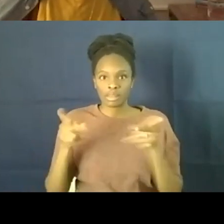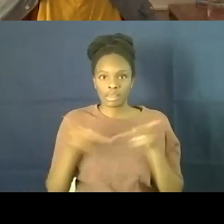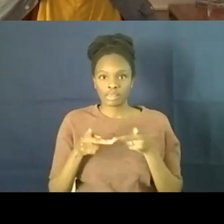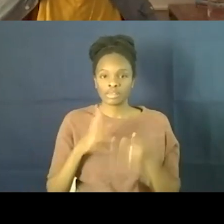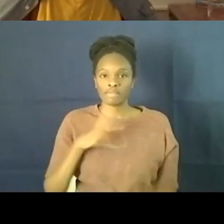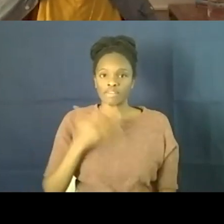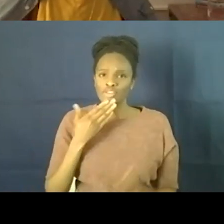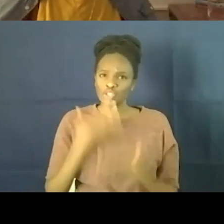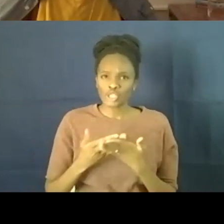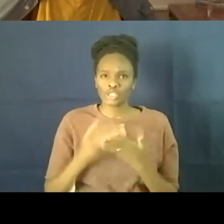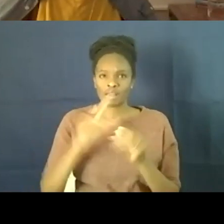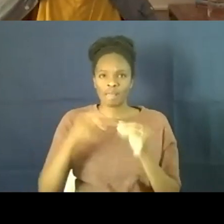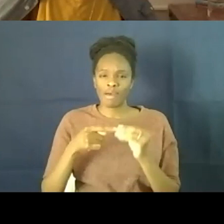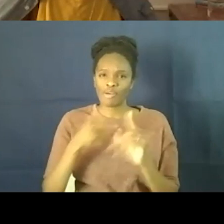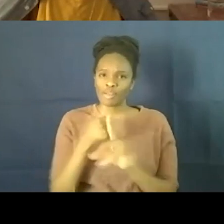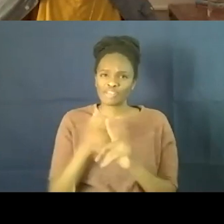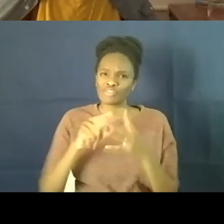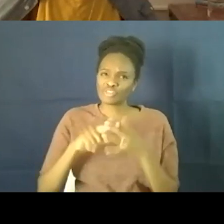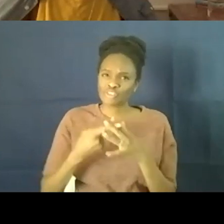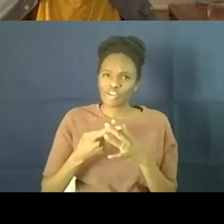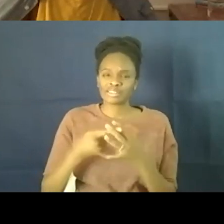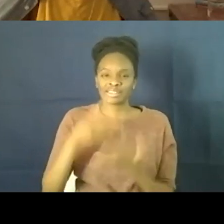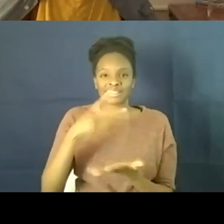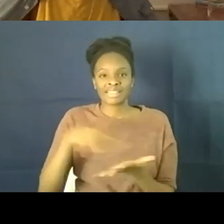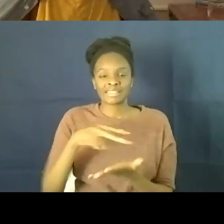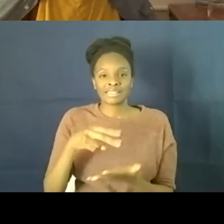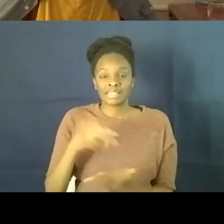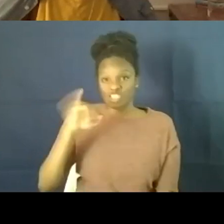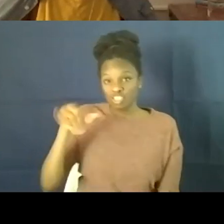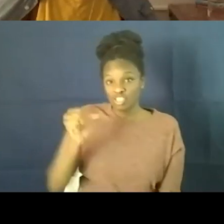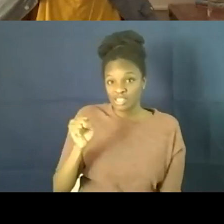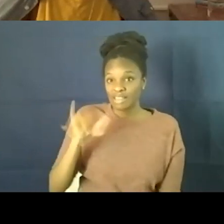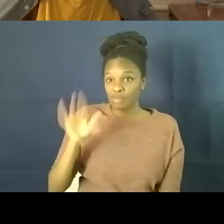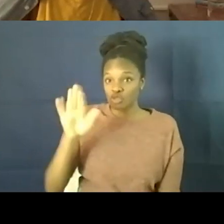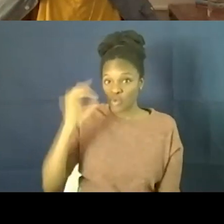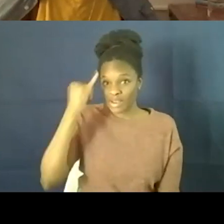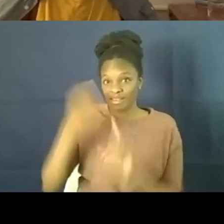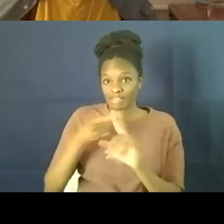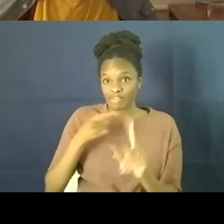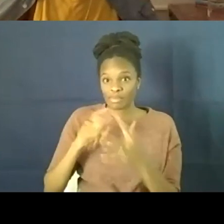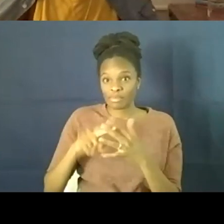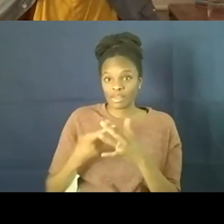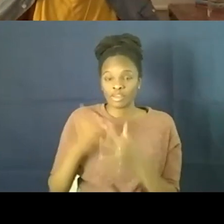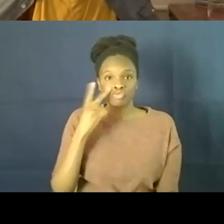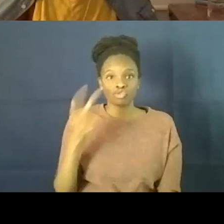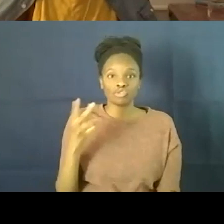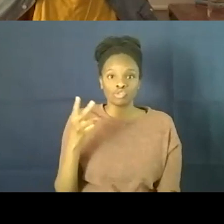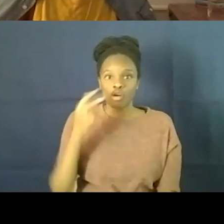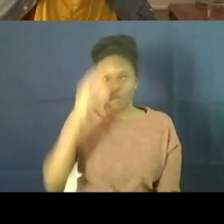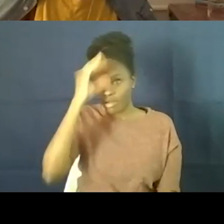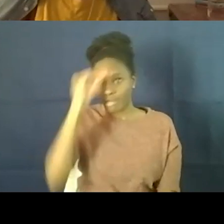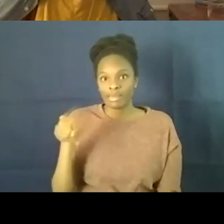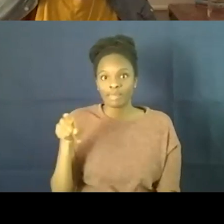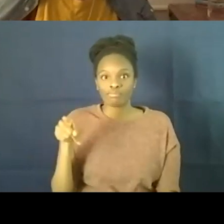about himself and he starts dancing. That was an idea that you had, Justin, from the very beginning, is you just saw him in this like, in this